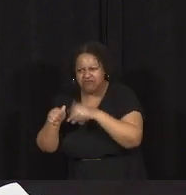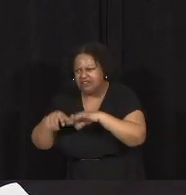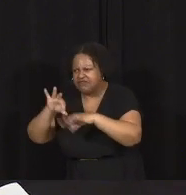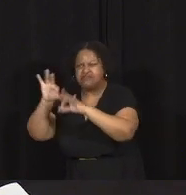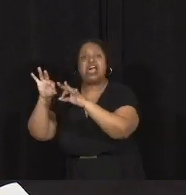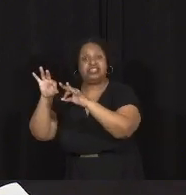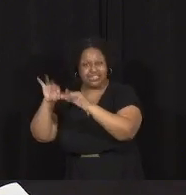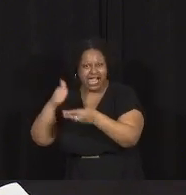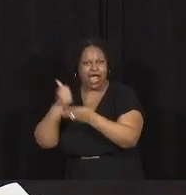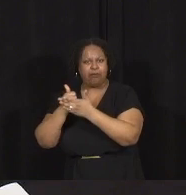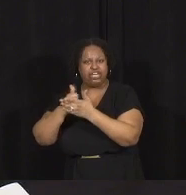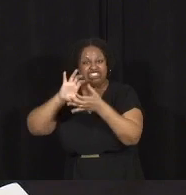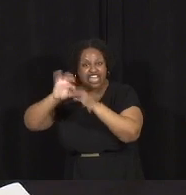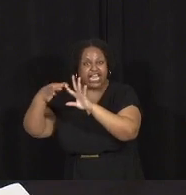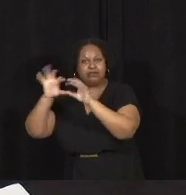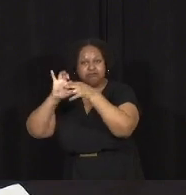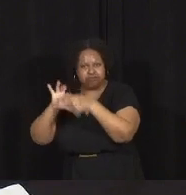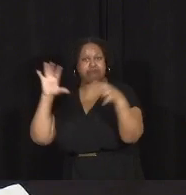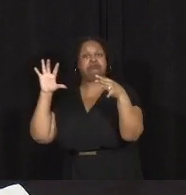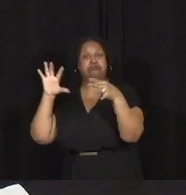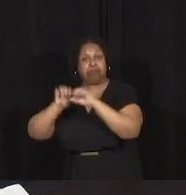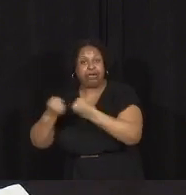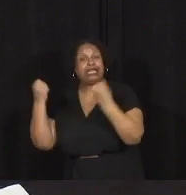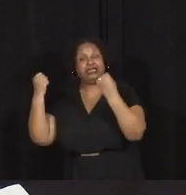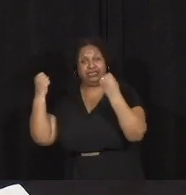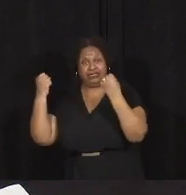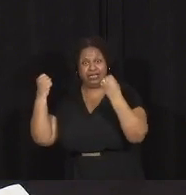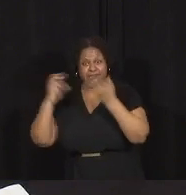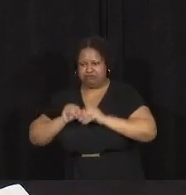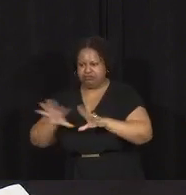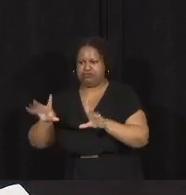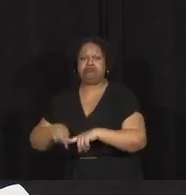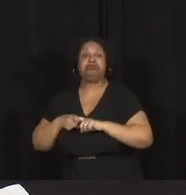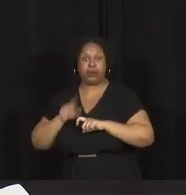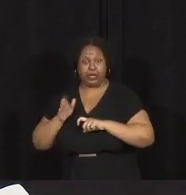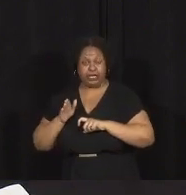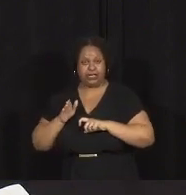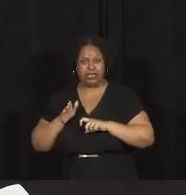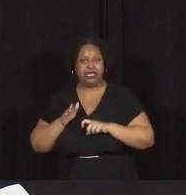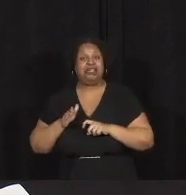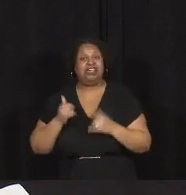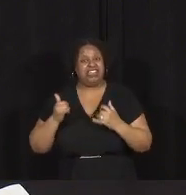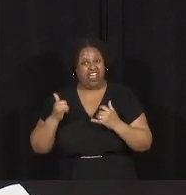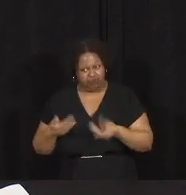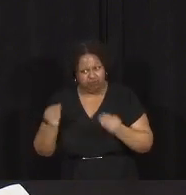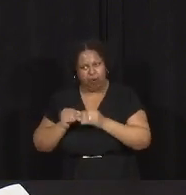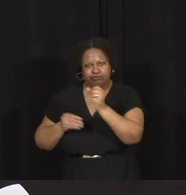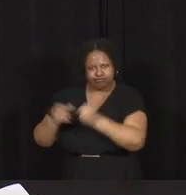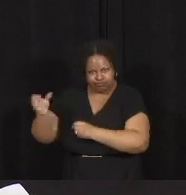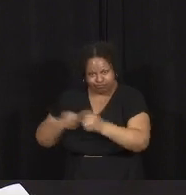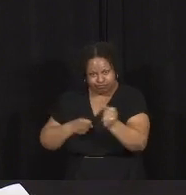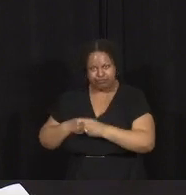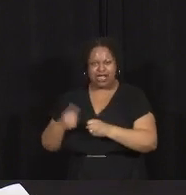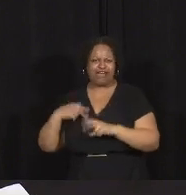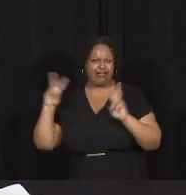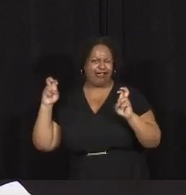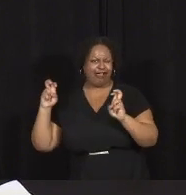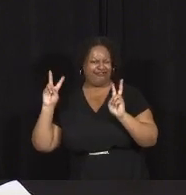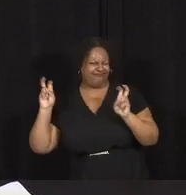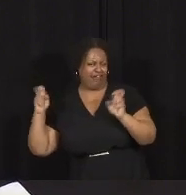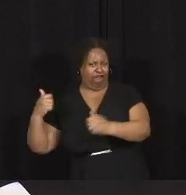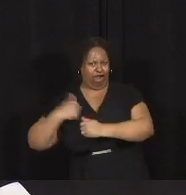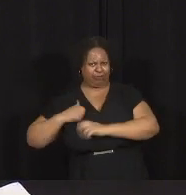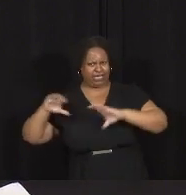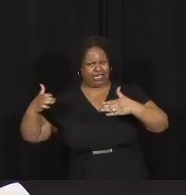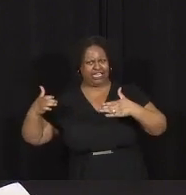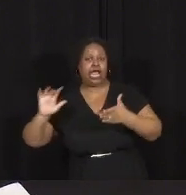contacts. There is a small army of federal employees, medical students and others being assembled